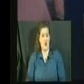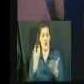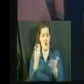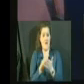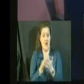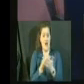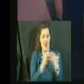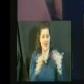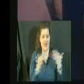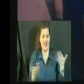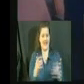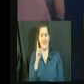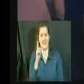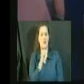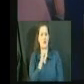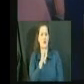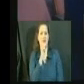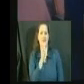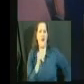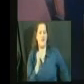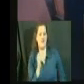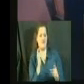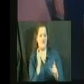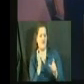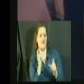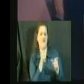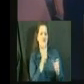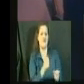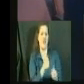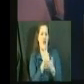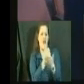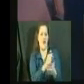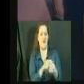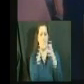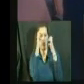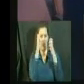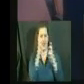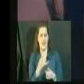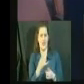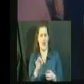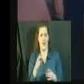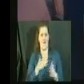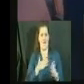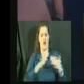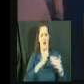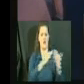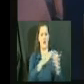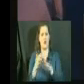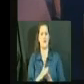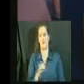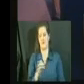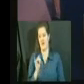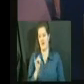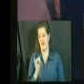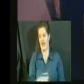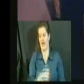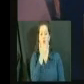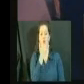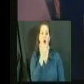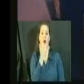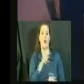things that do not contribute to the education of my community. That's wrong to me.